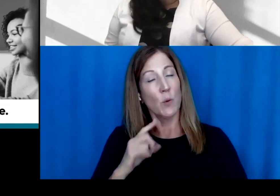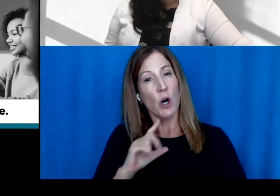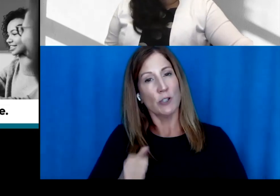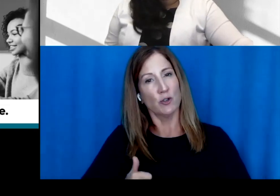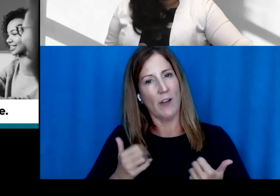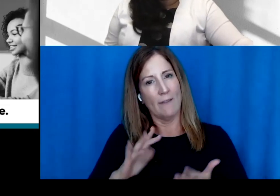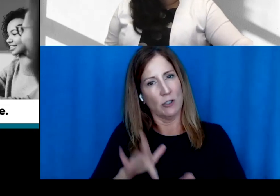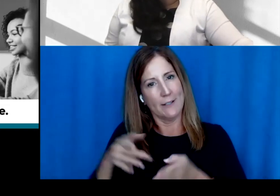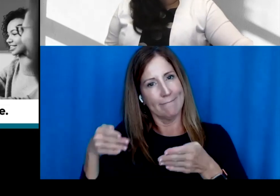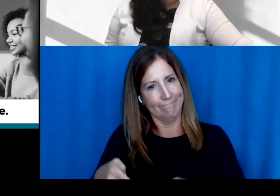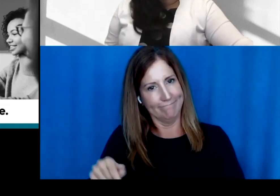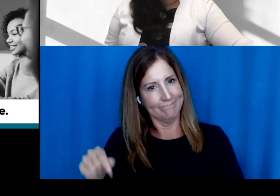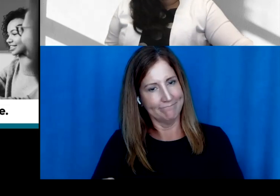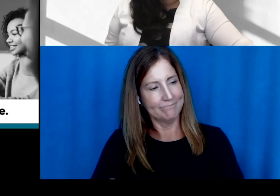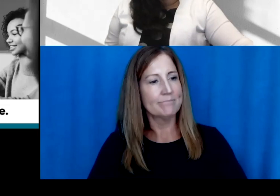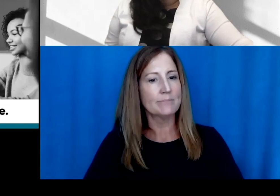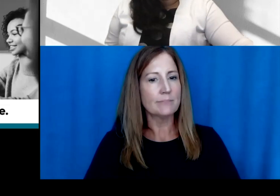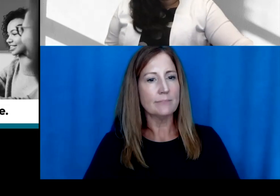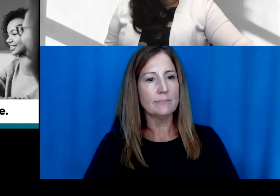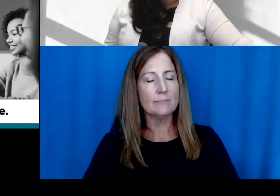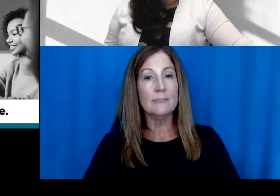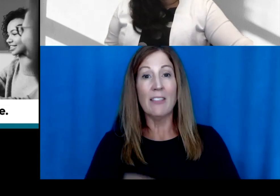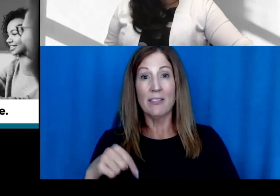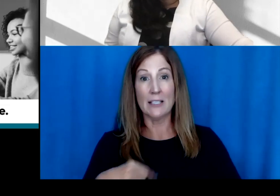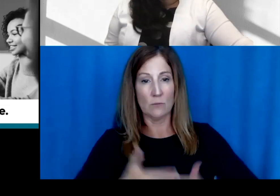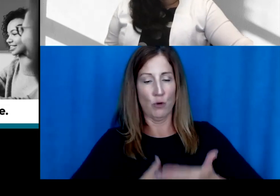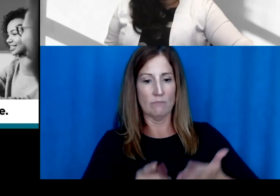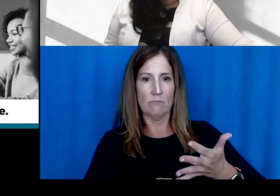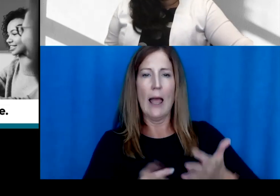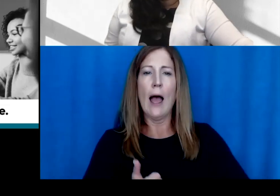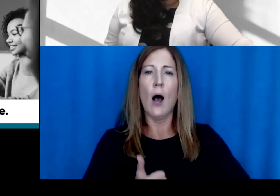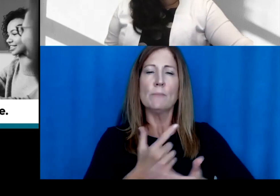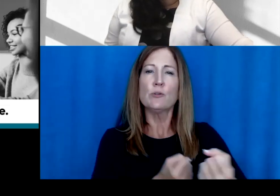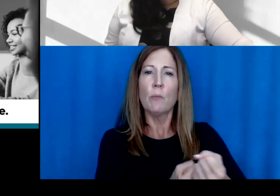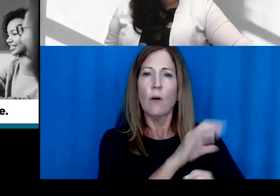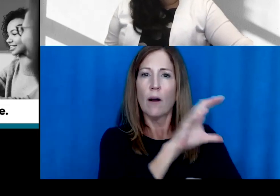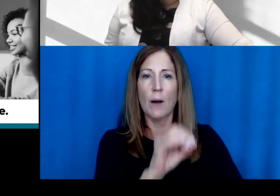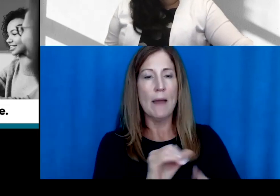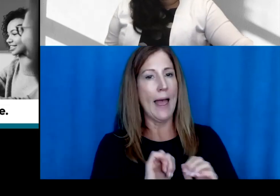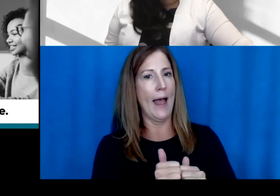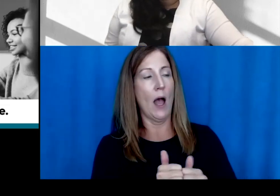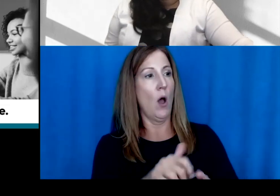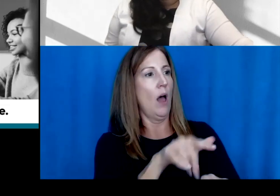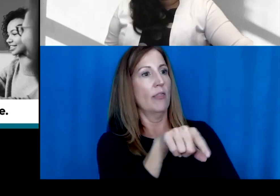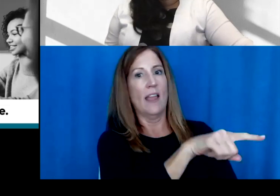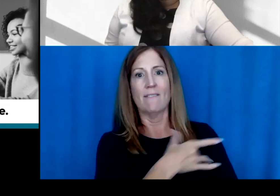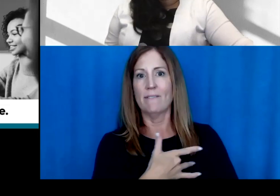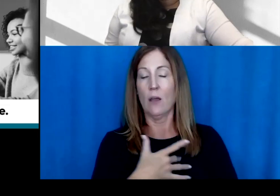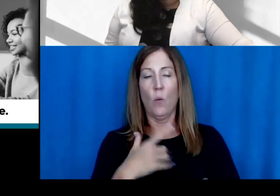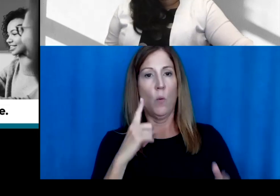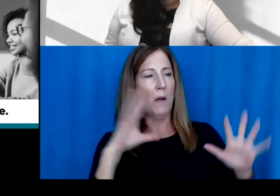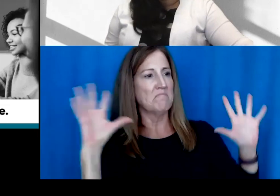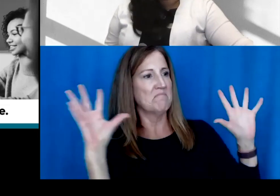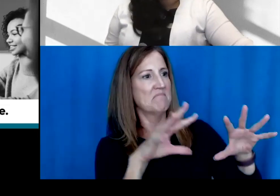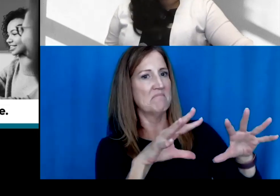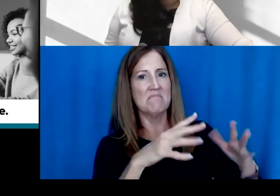allows us to support companies by relieving the stress of feeling alone when interacting with